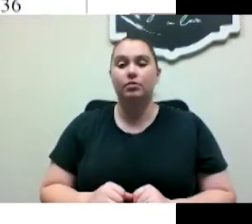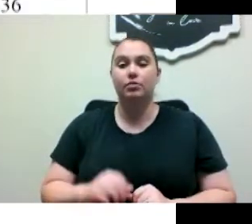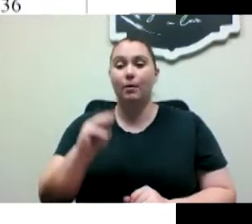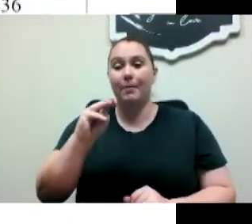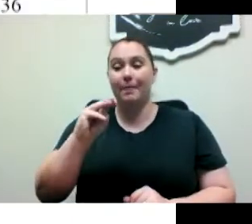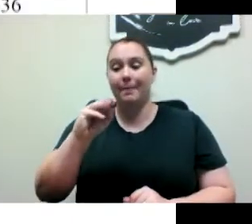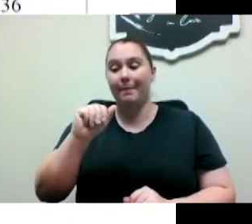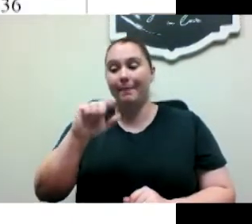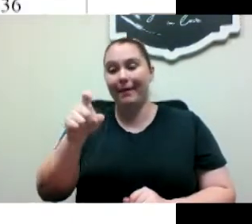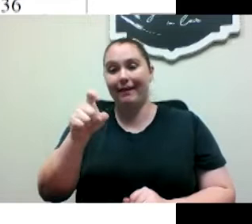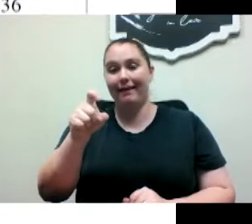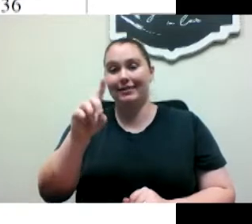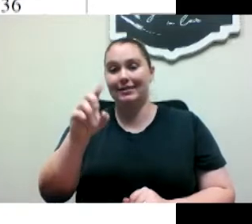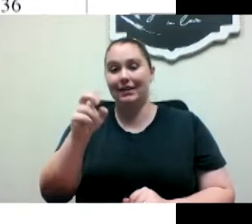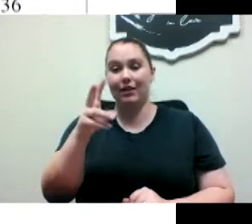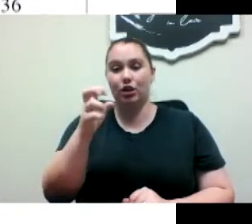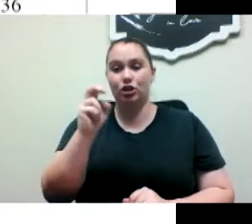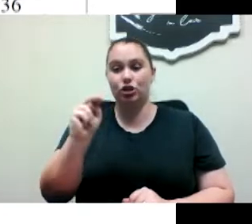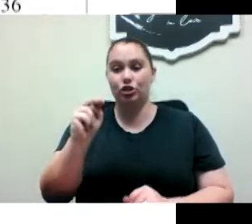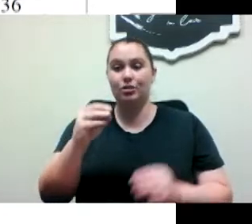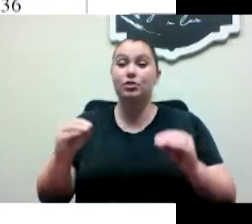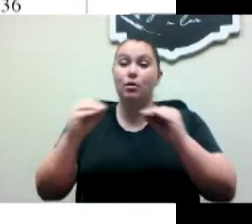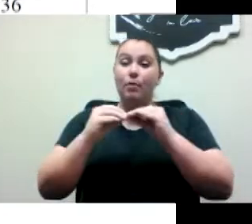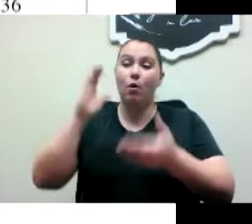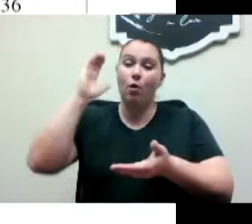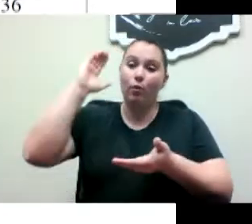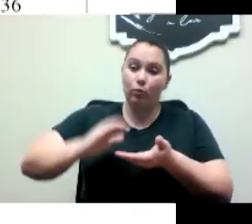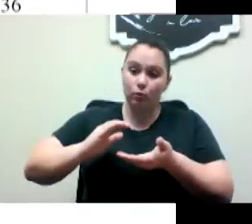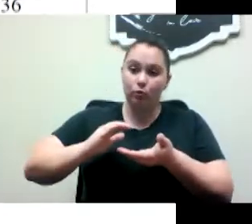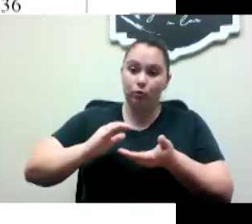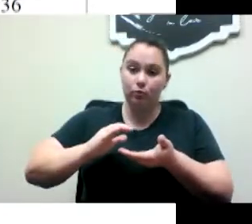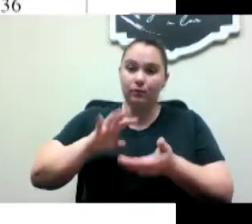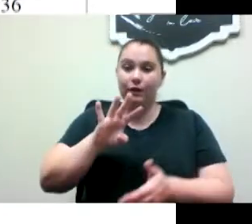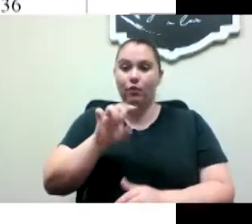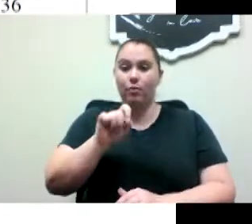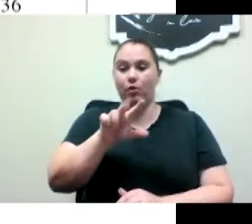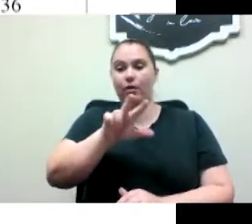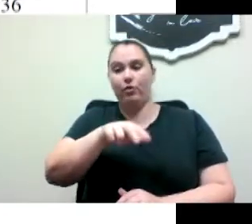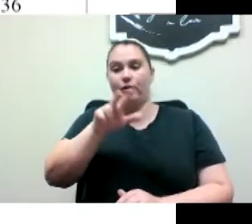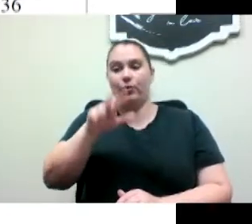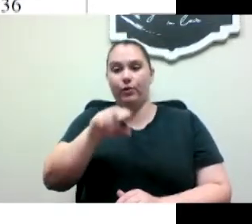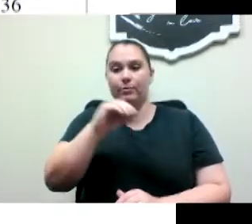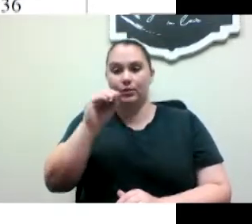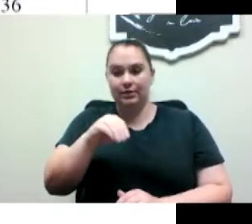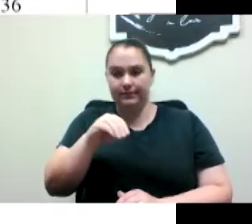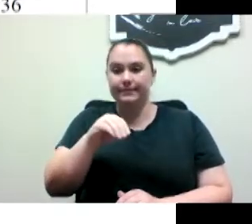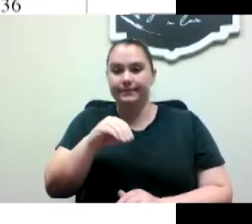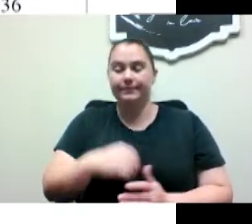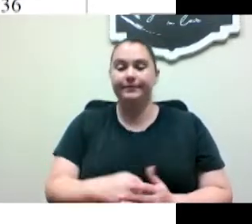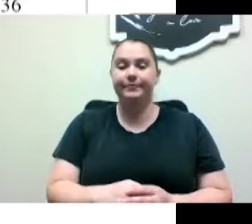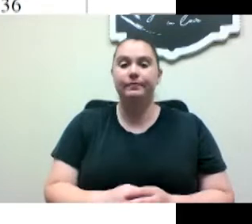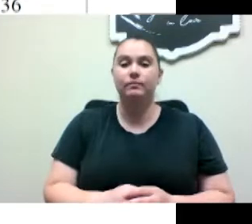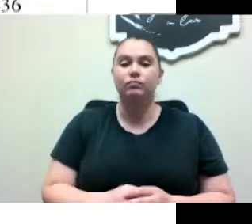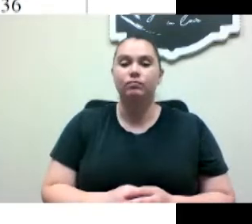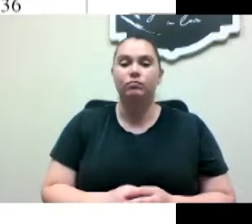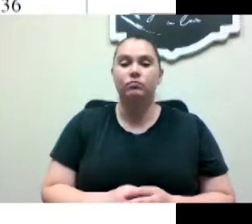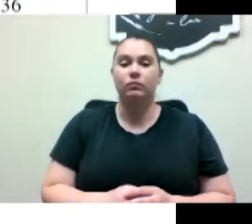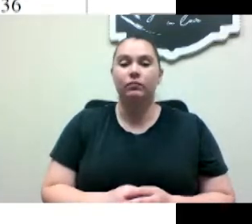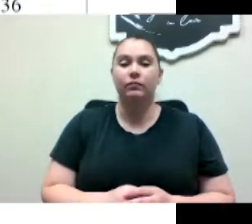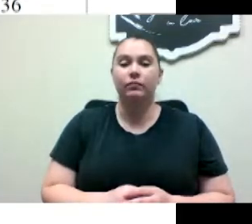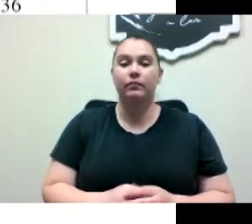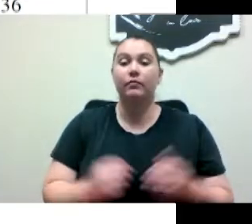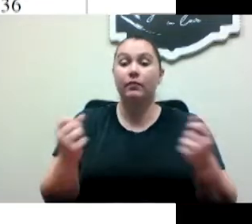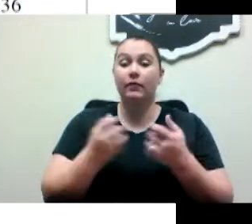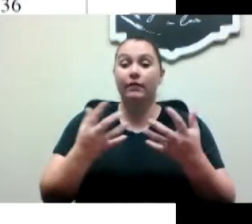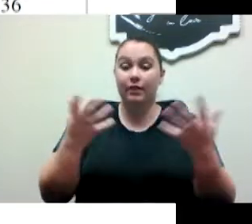you follow the Davis plan, is actually lower than the one I presented. It's 4.33. And to front load, everything